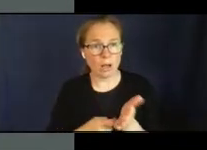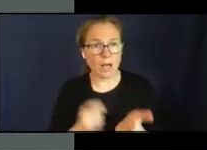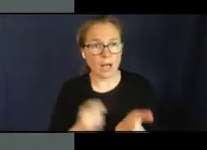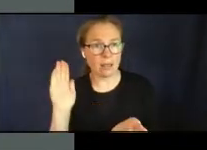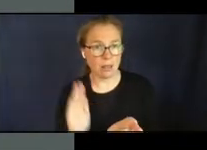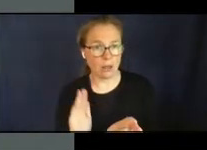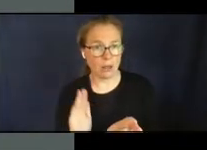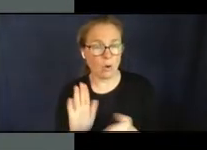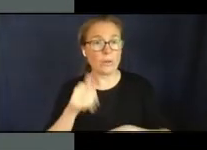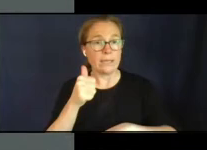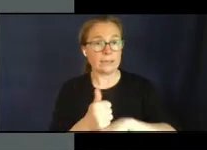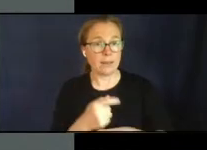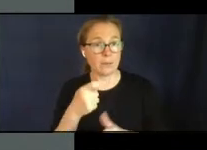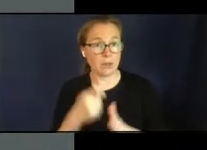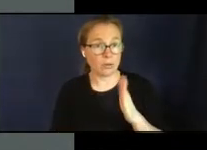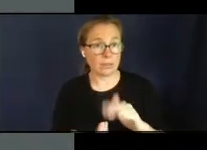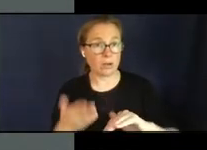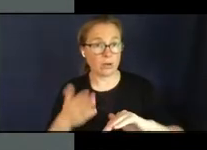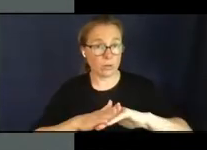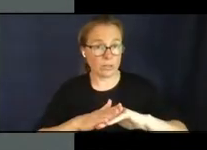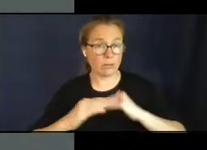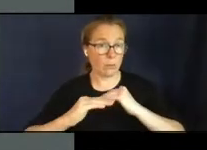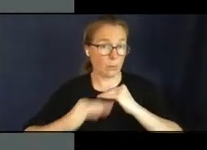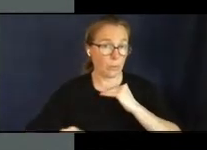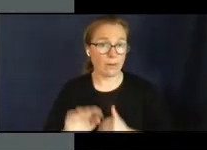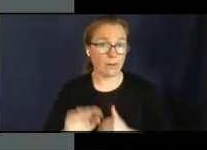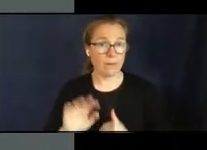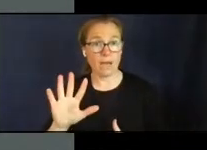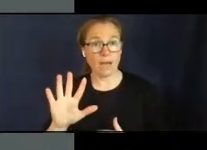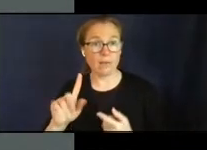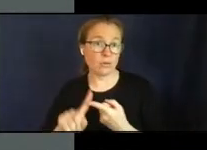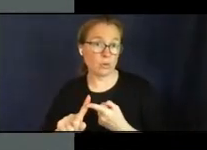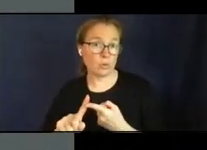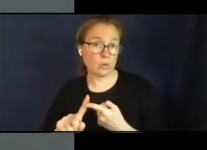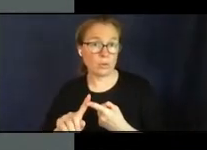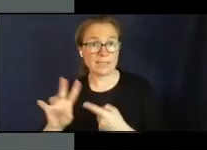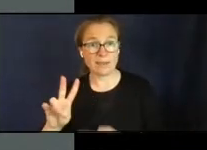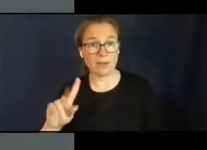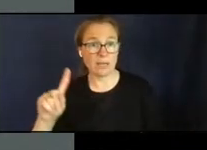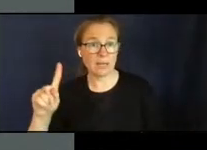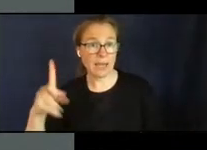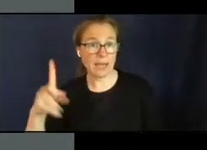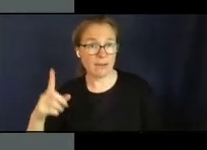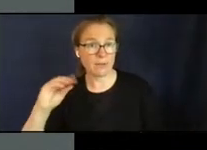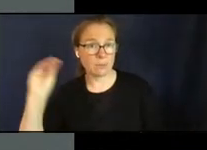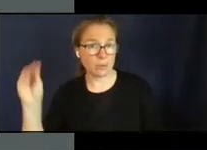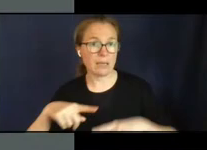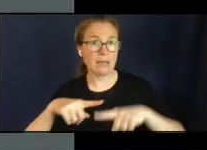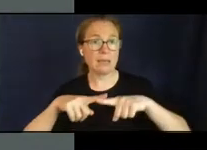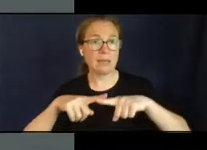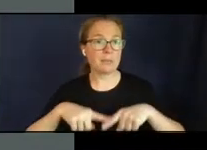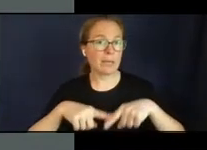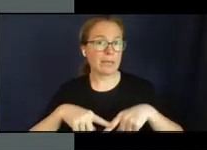increases between 5% and 7.5%, depending on how dependent